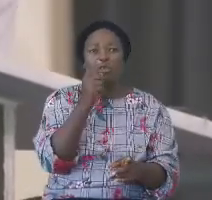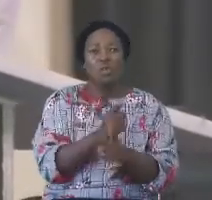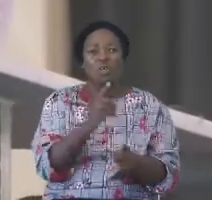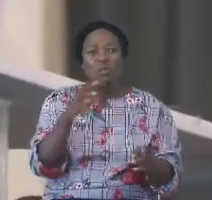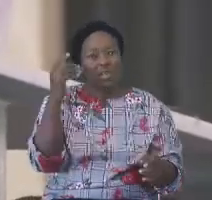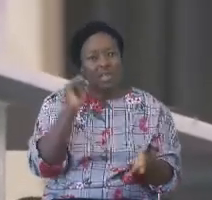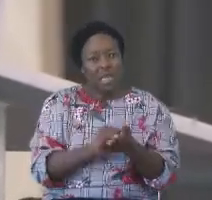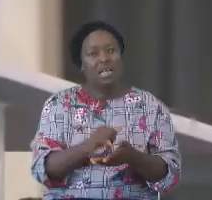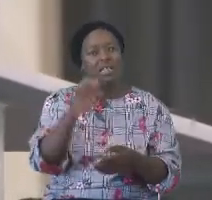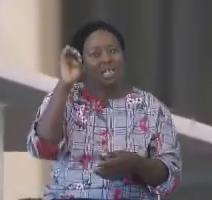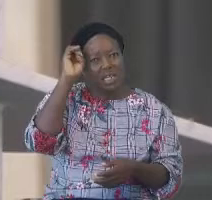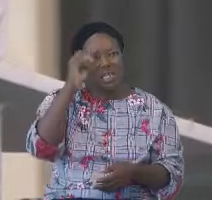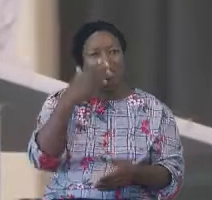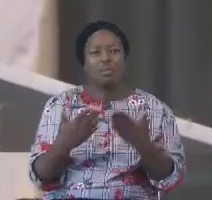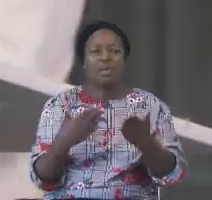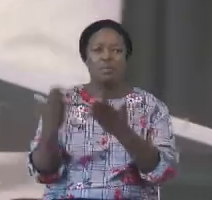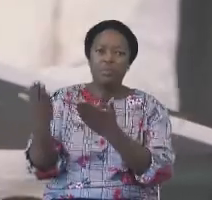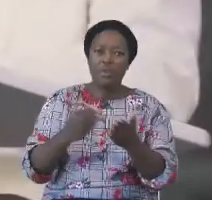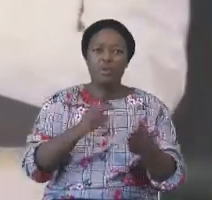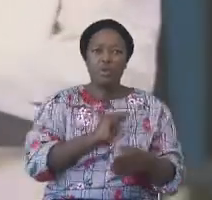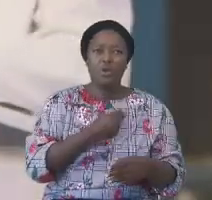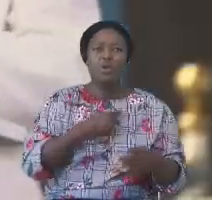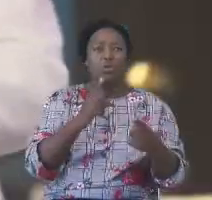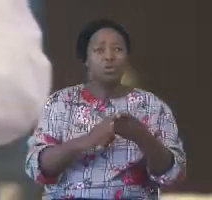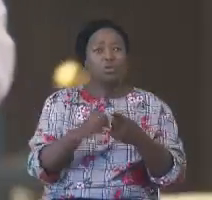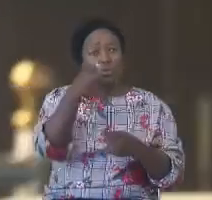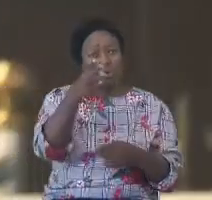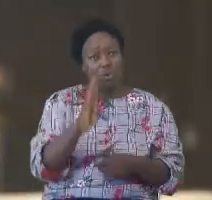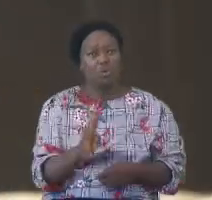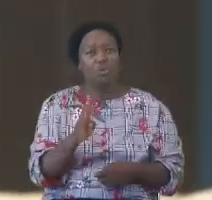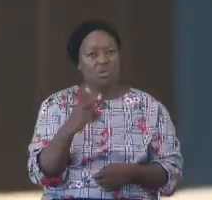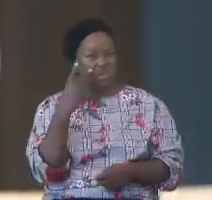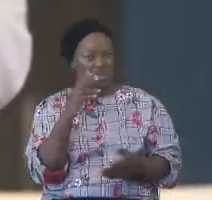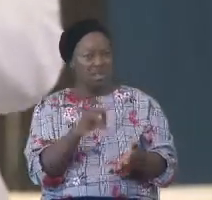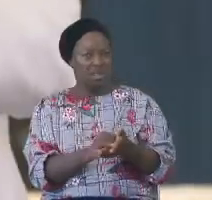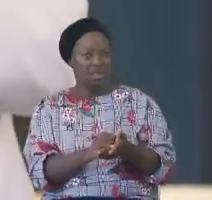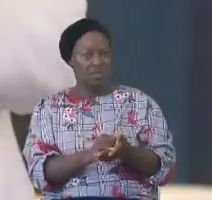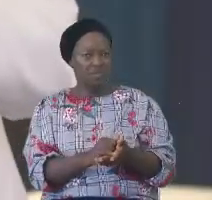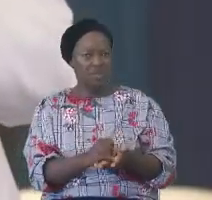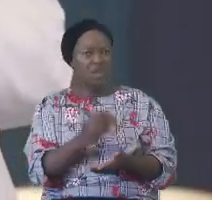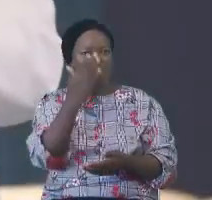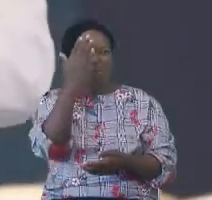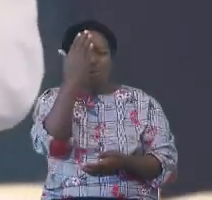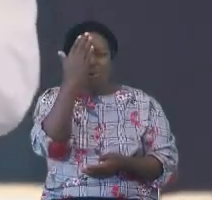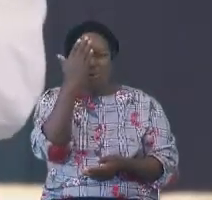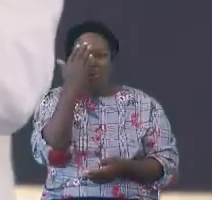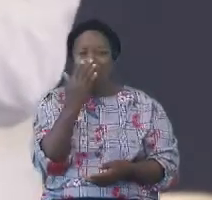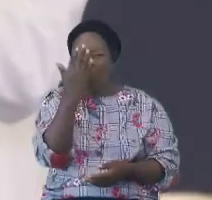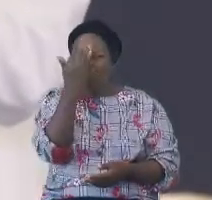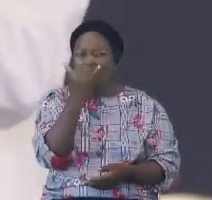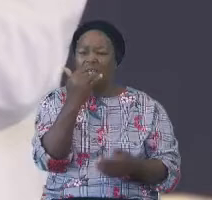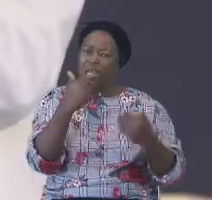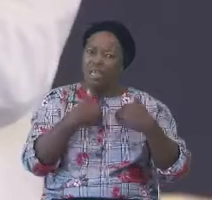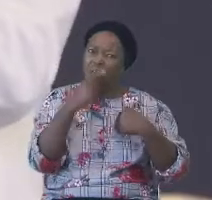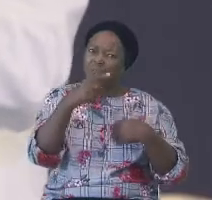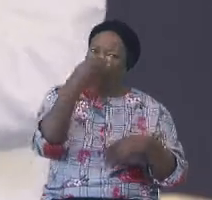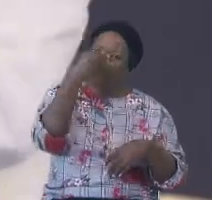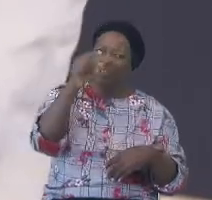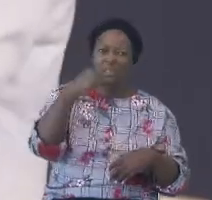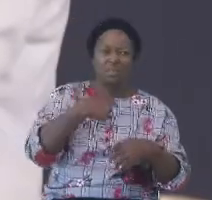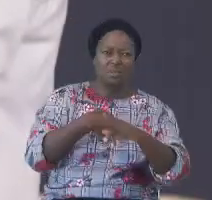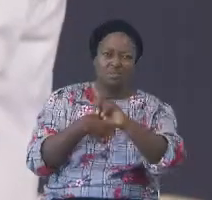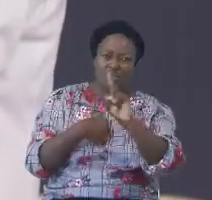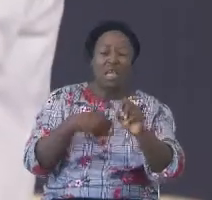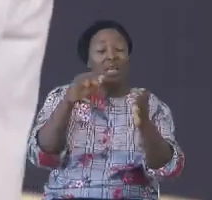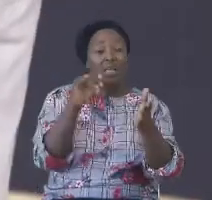injustice the jaws for the unjust that he might bring us to god look at that